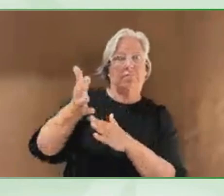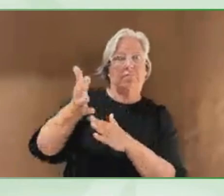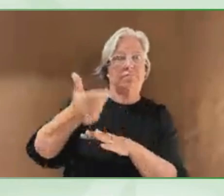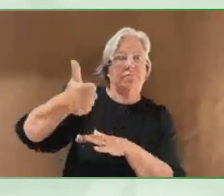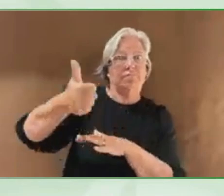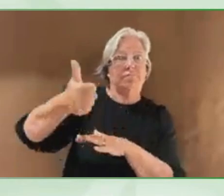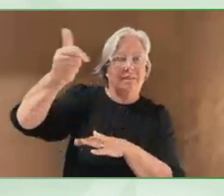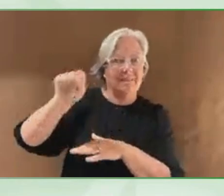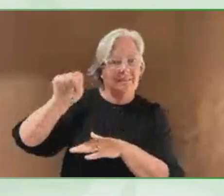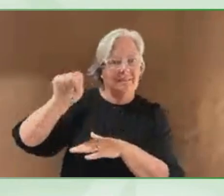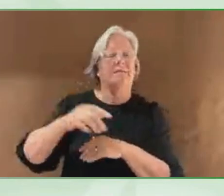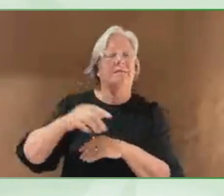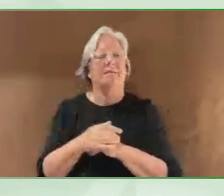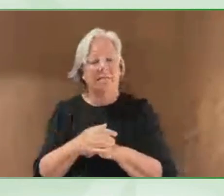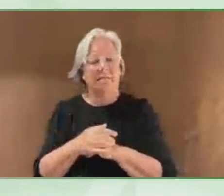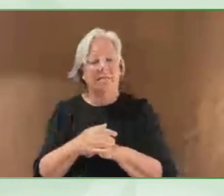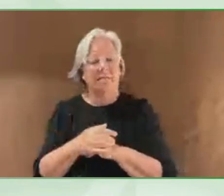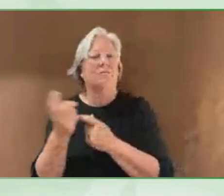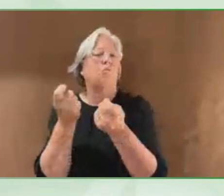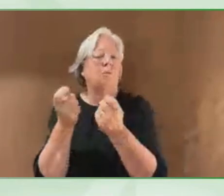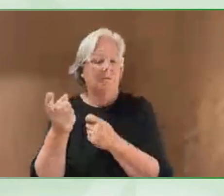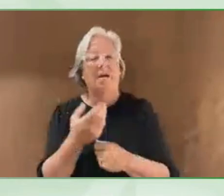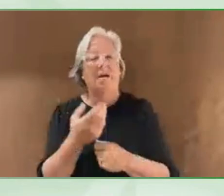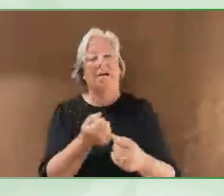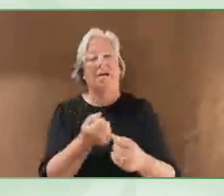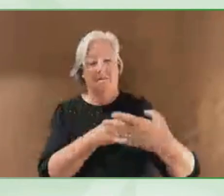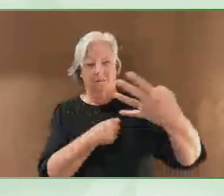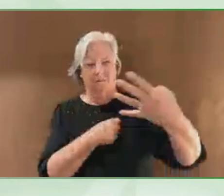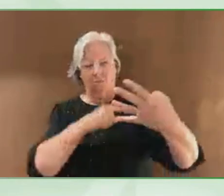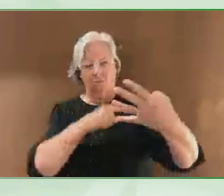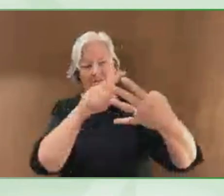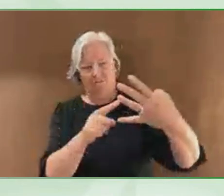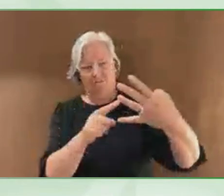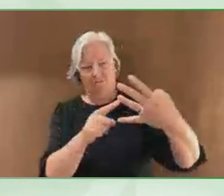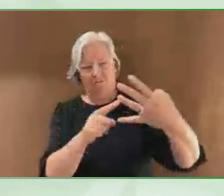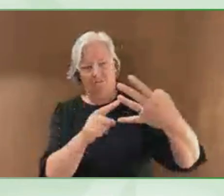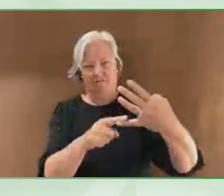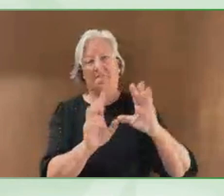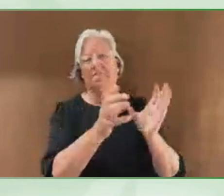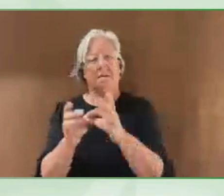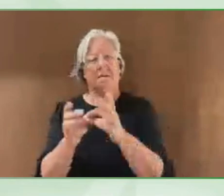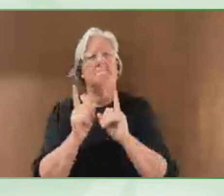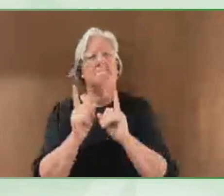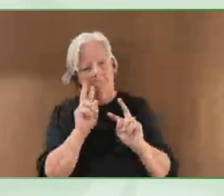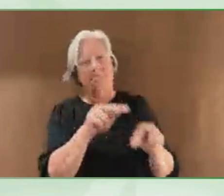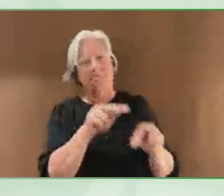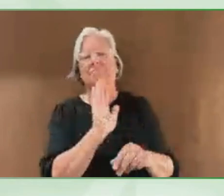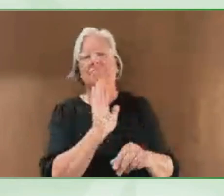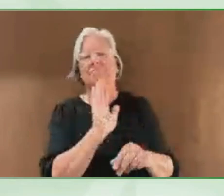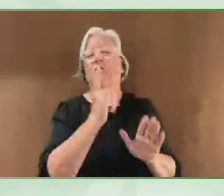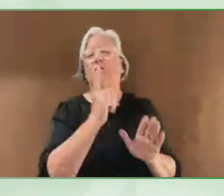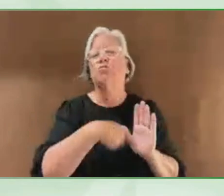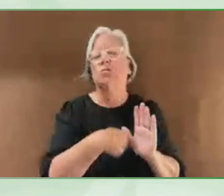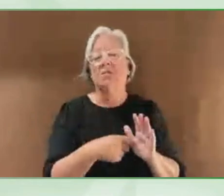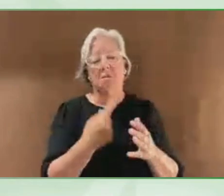4 topics that the teams have to address in their projects, and one of those 4 topics every single time is disability